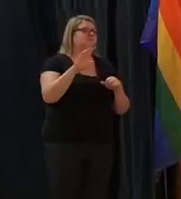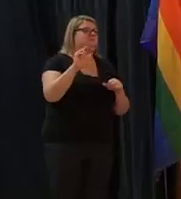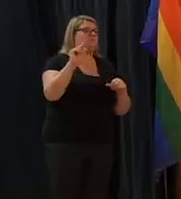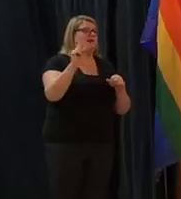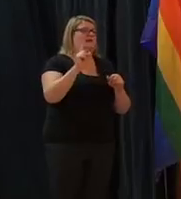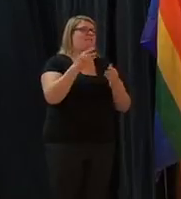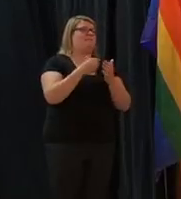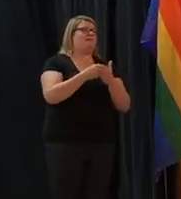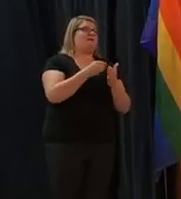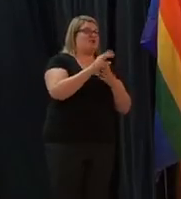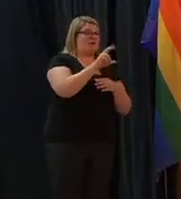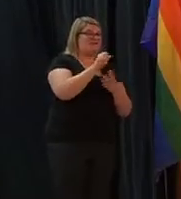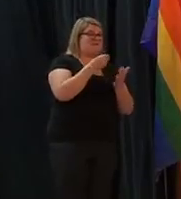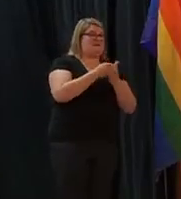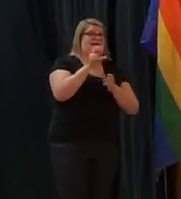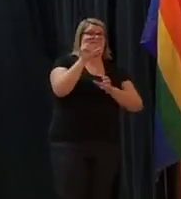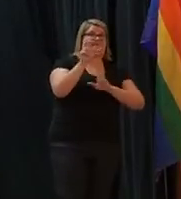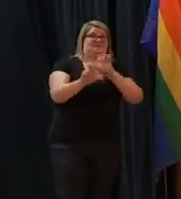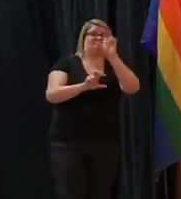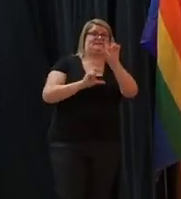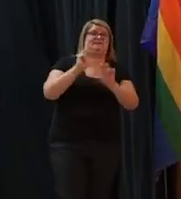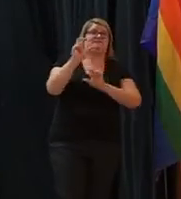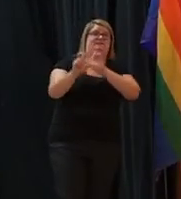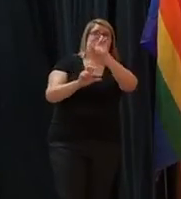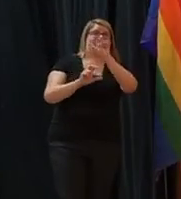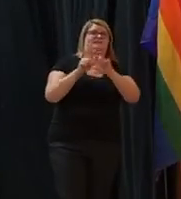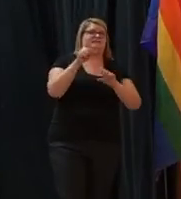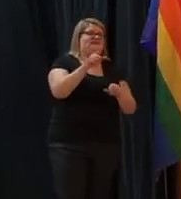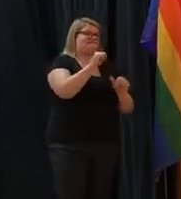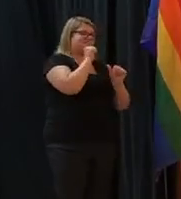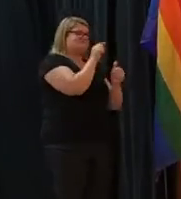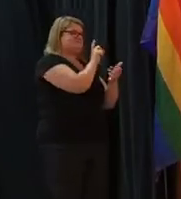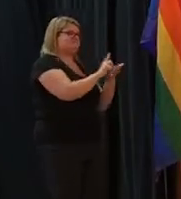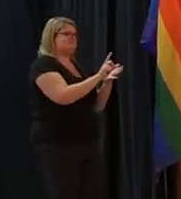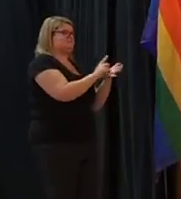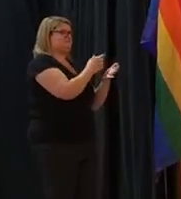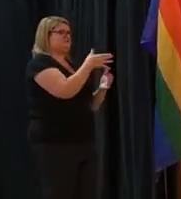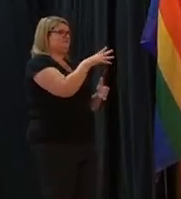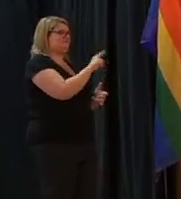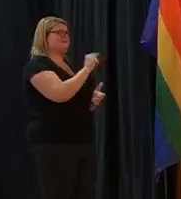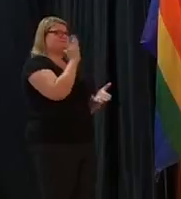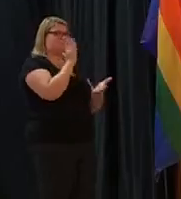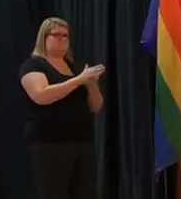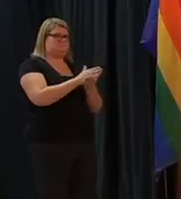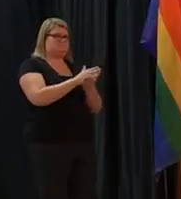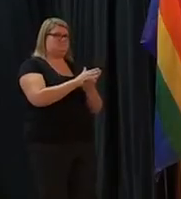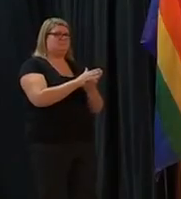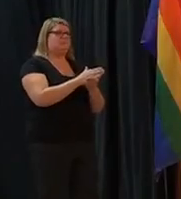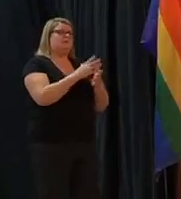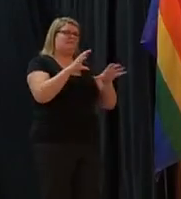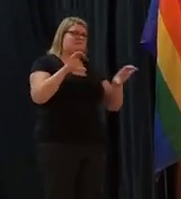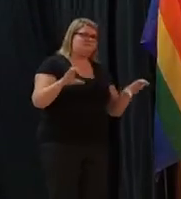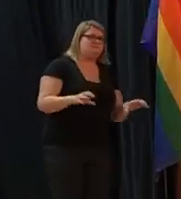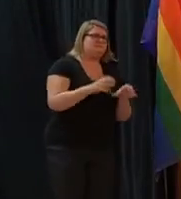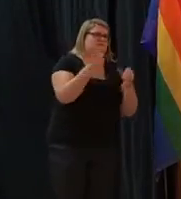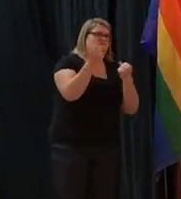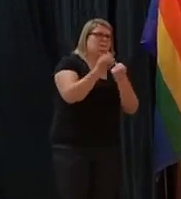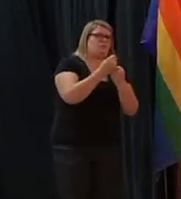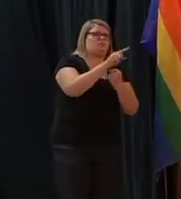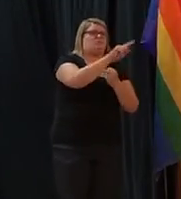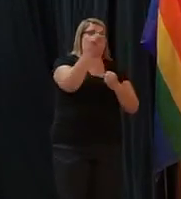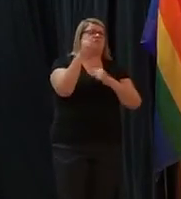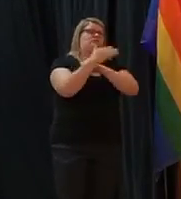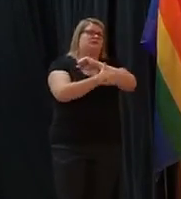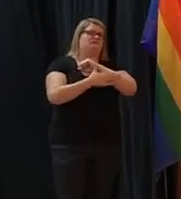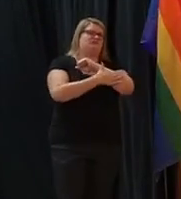investing a lot of money. Because it will be an irony if someone here who has been getting some